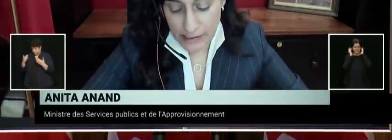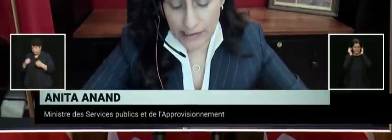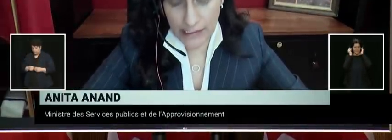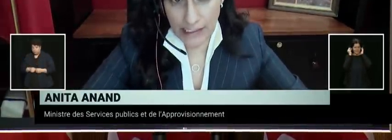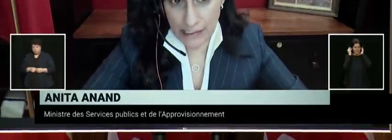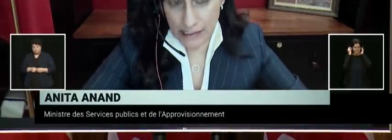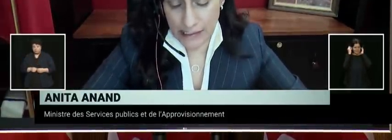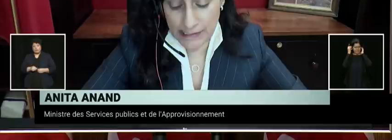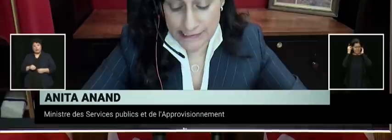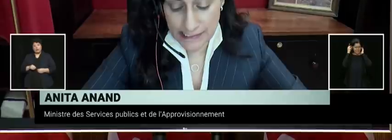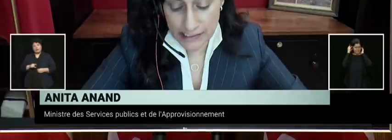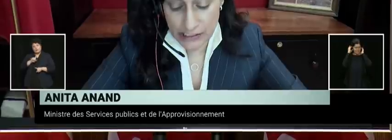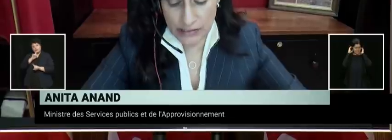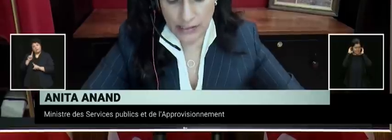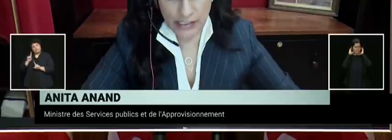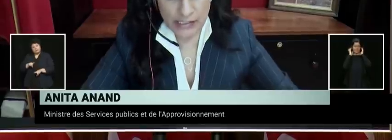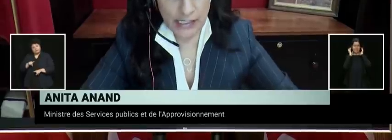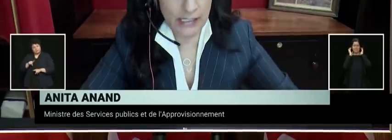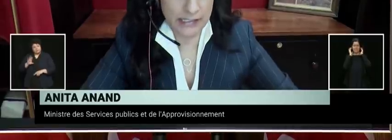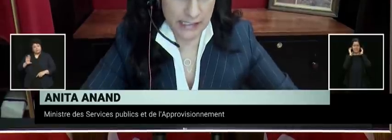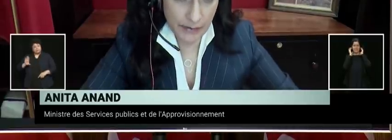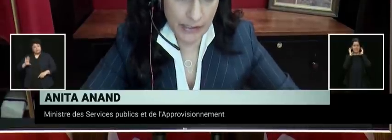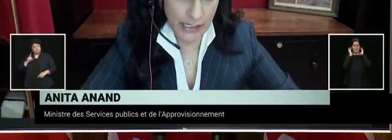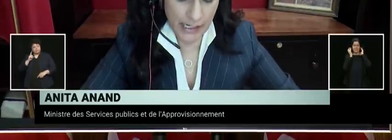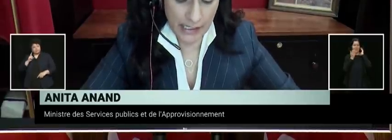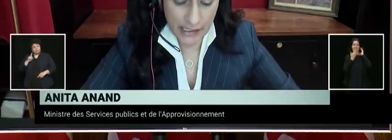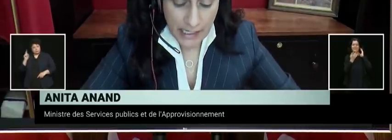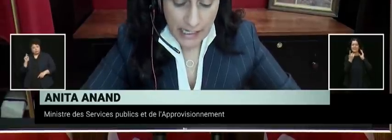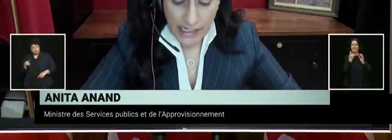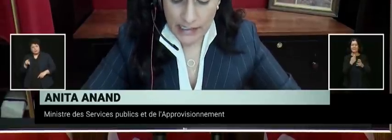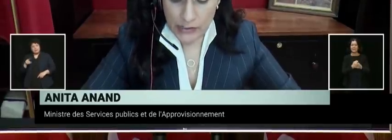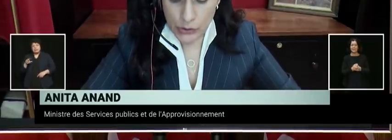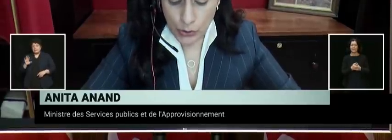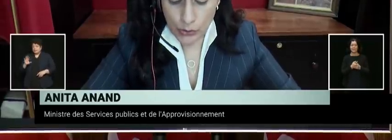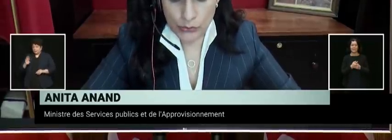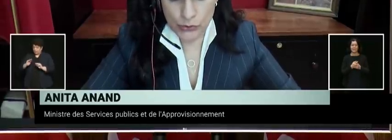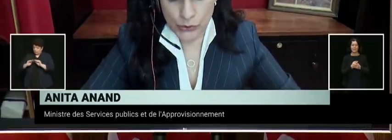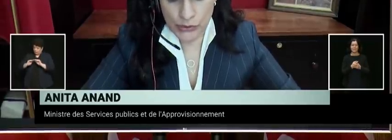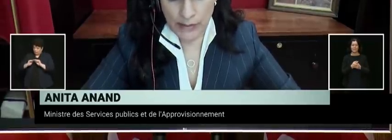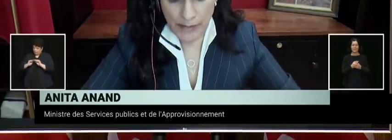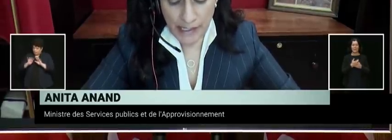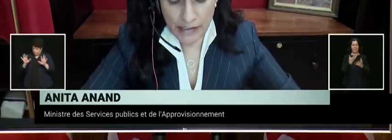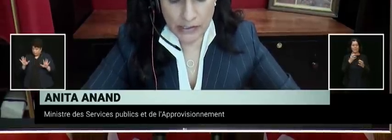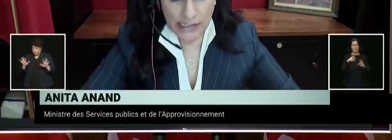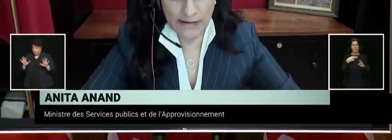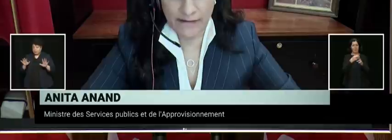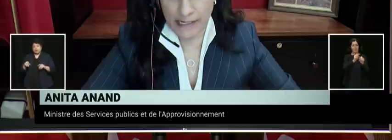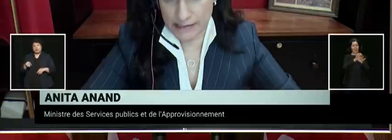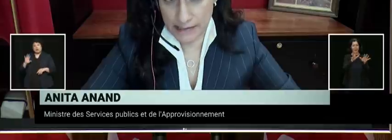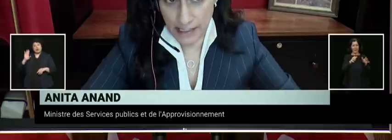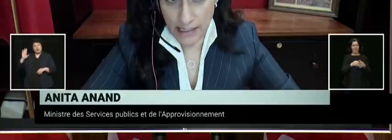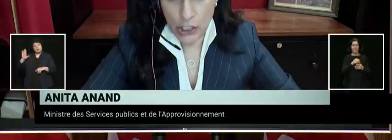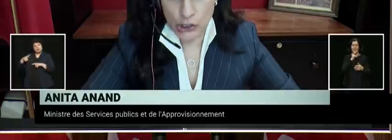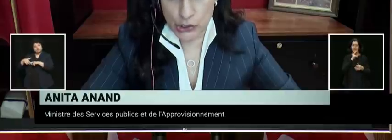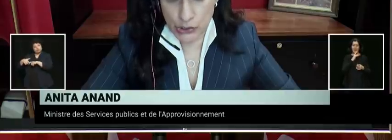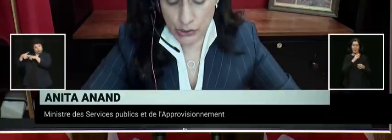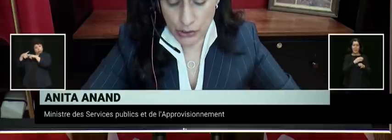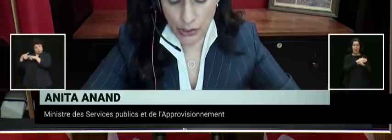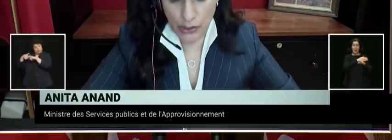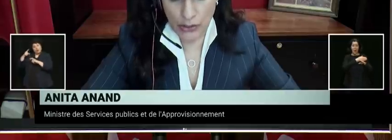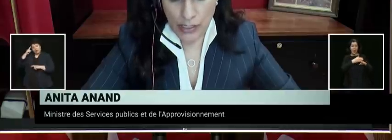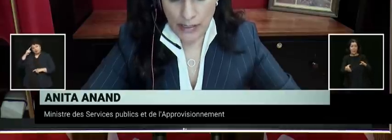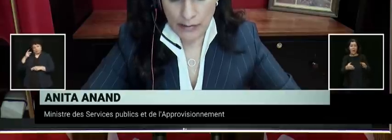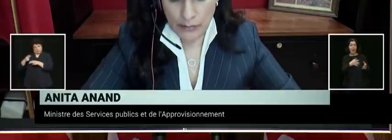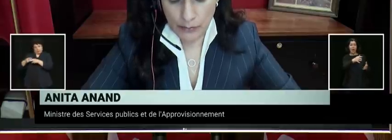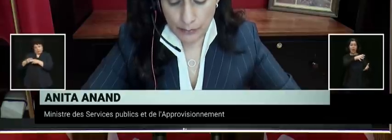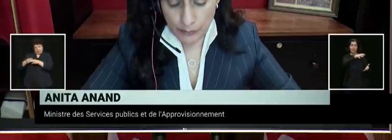être clair. Il s'agit d'un retard temporaire et non d'une perte. Les vaccins